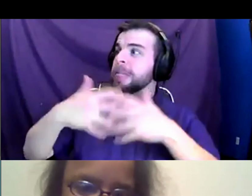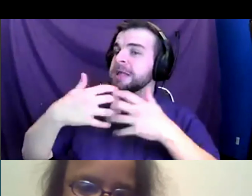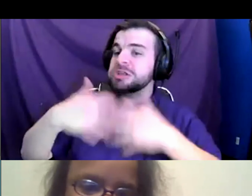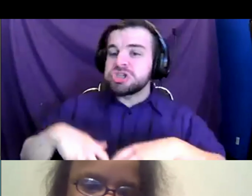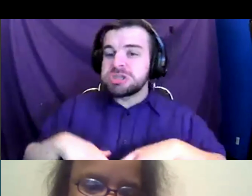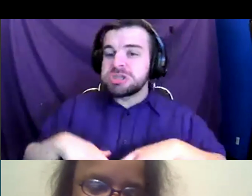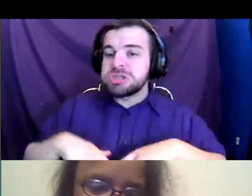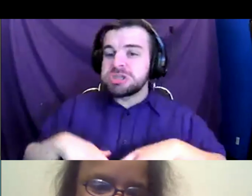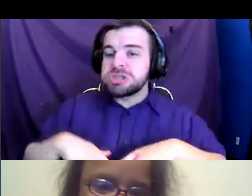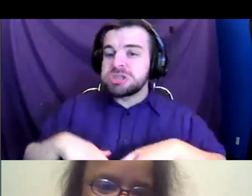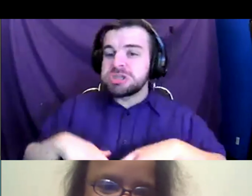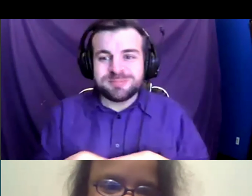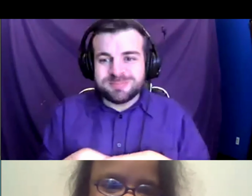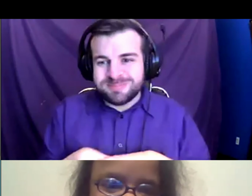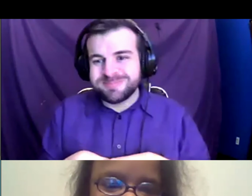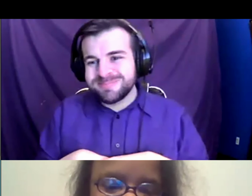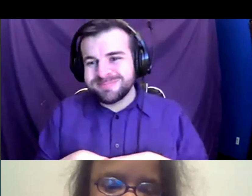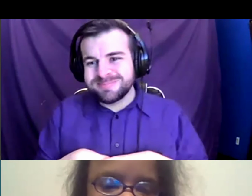right.